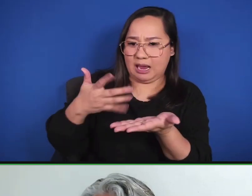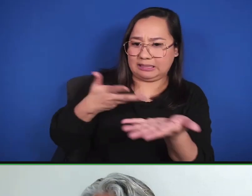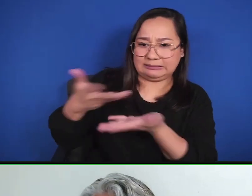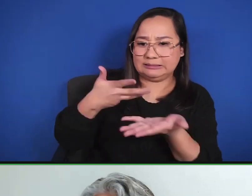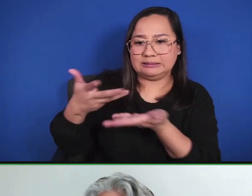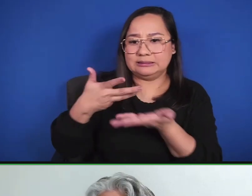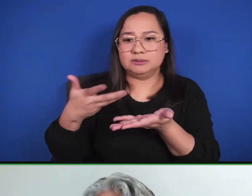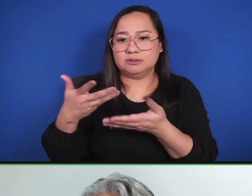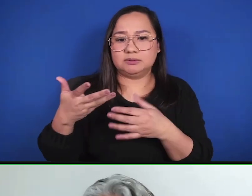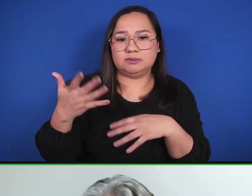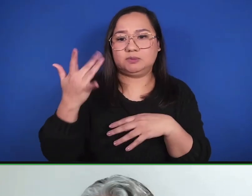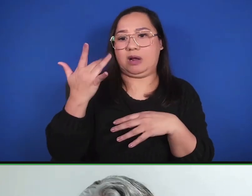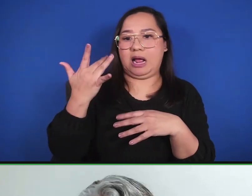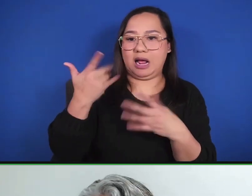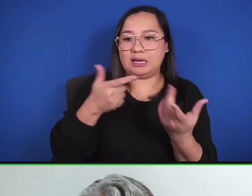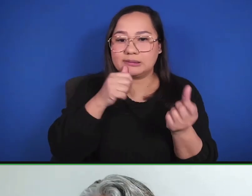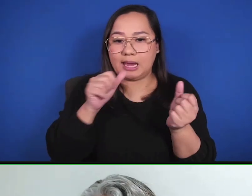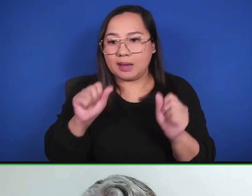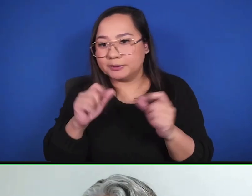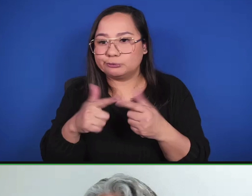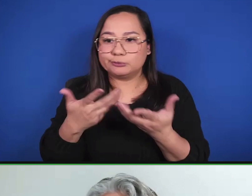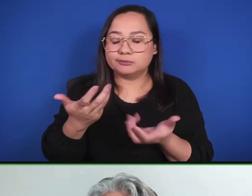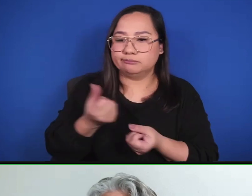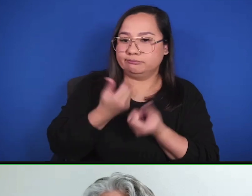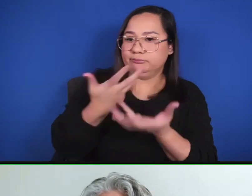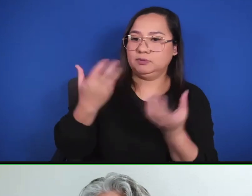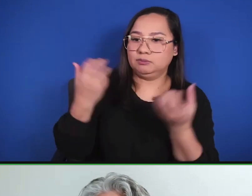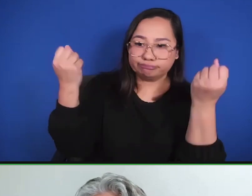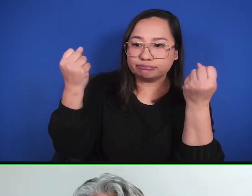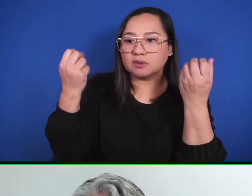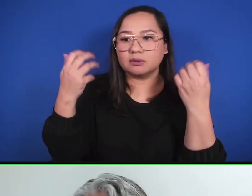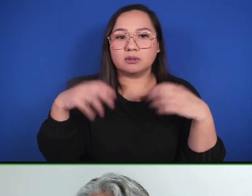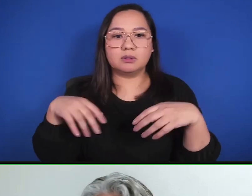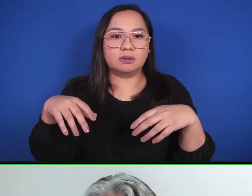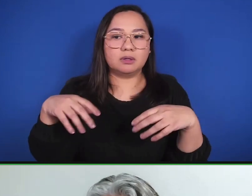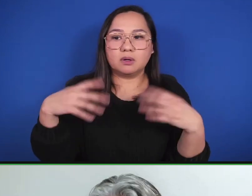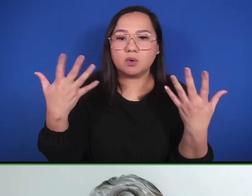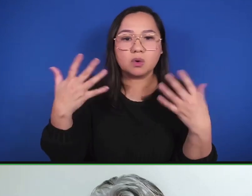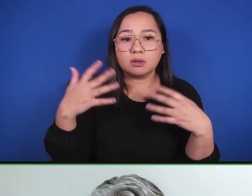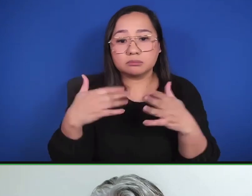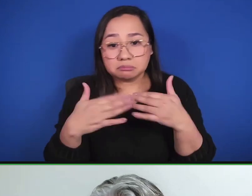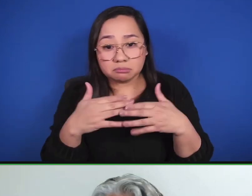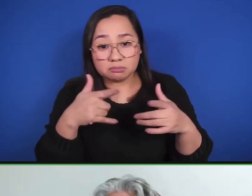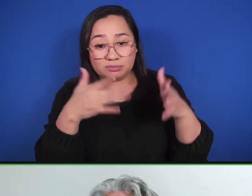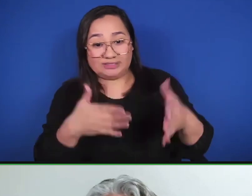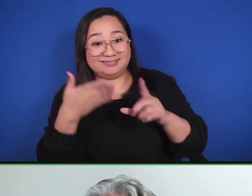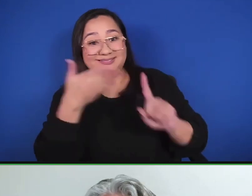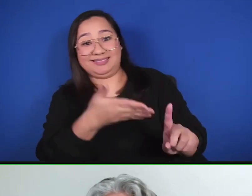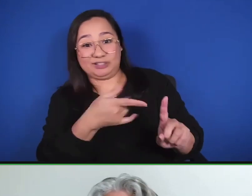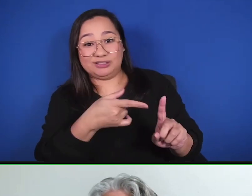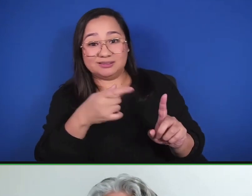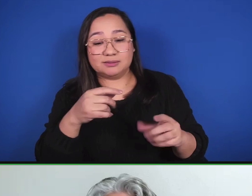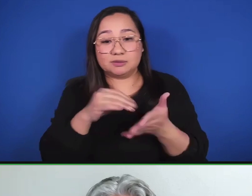Language. So even if the captioner is on site, the student may want to participate using American Sign Language